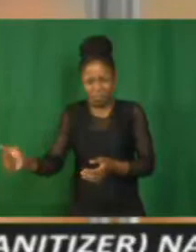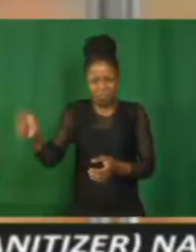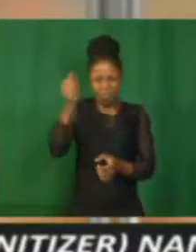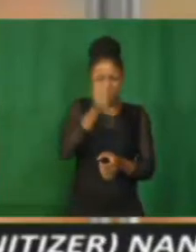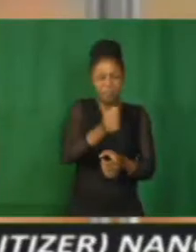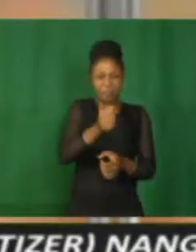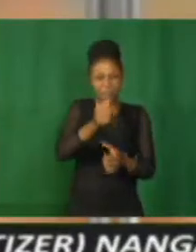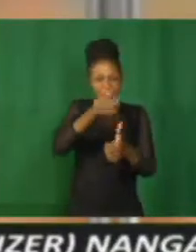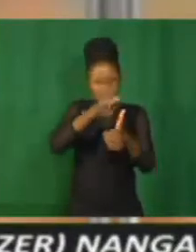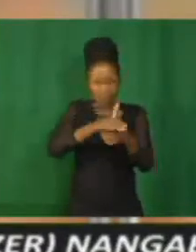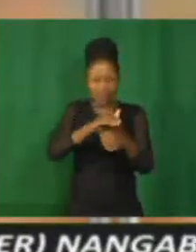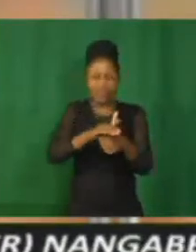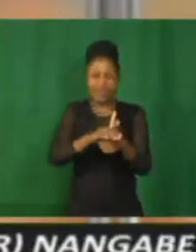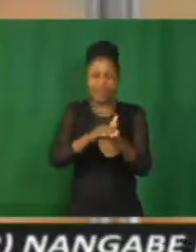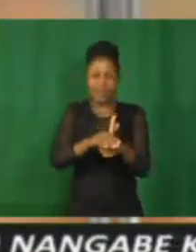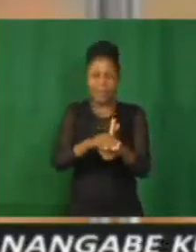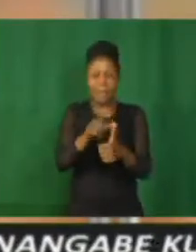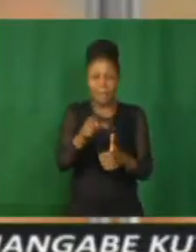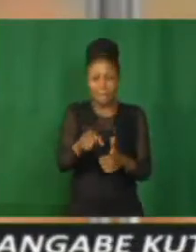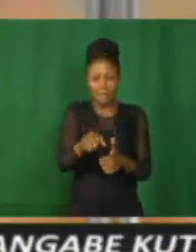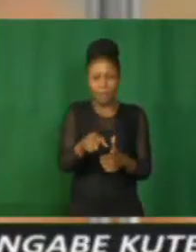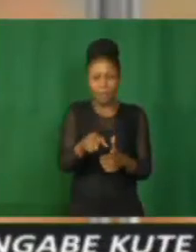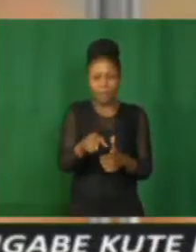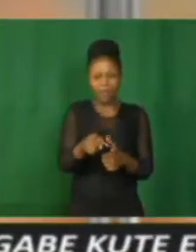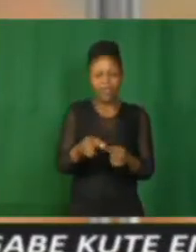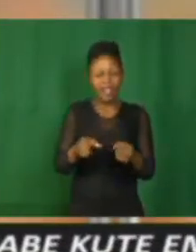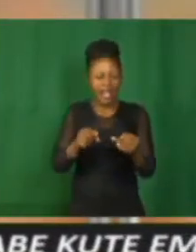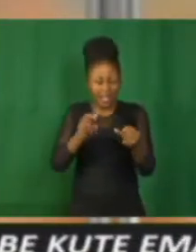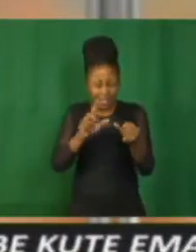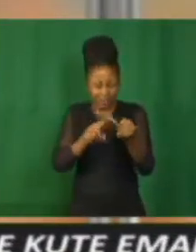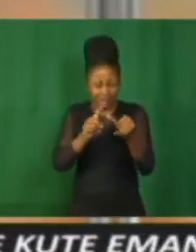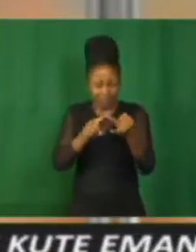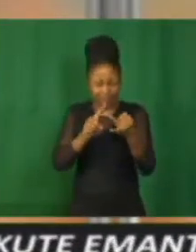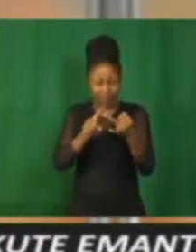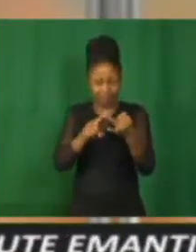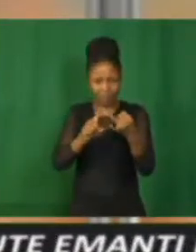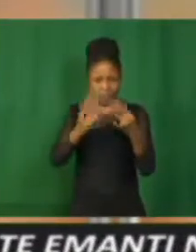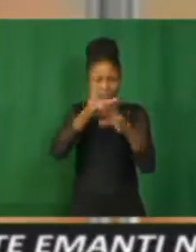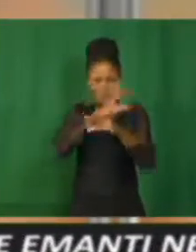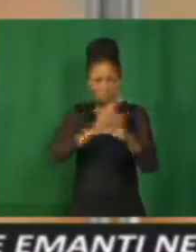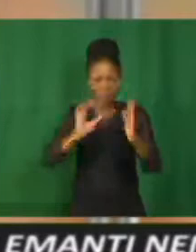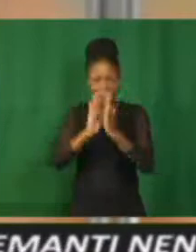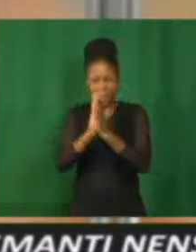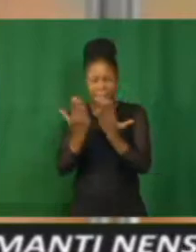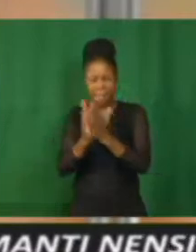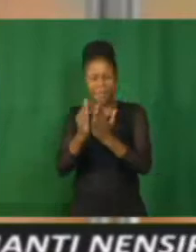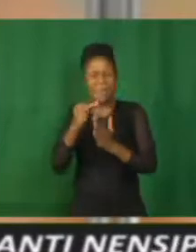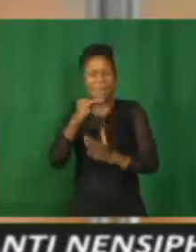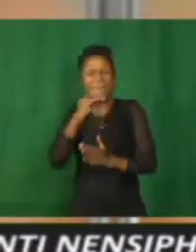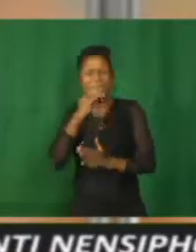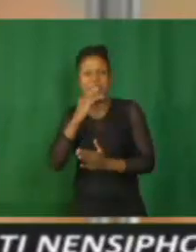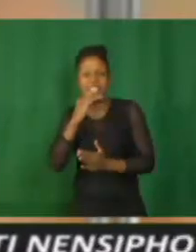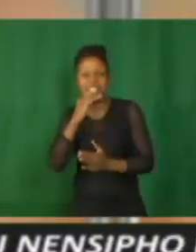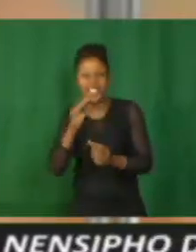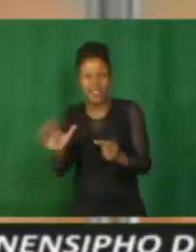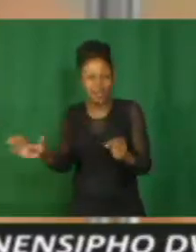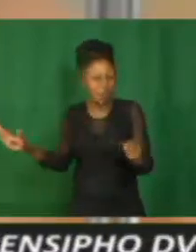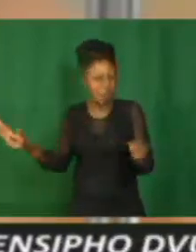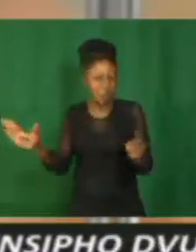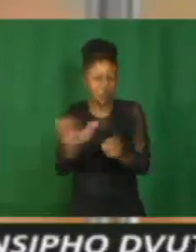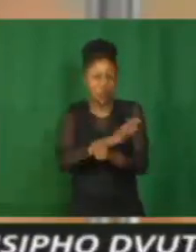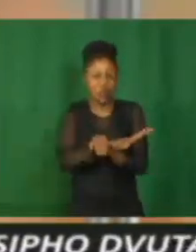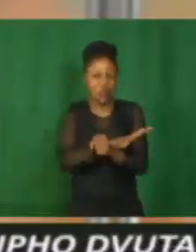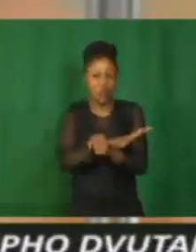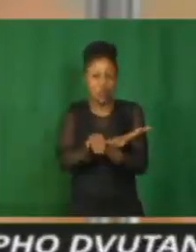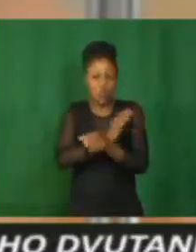number 12 represent, or it symbolizes, perfect completion. Why is that? If we